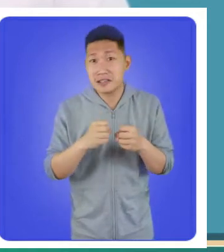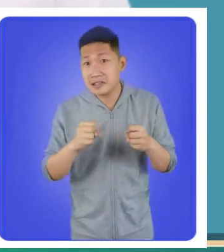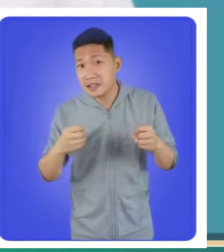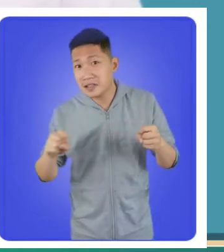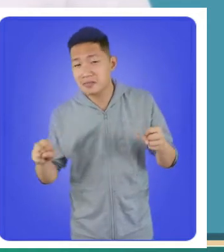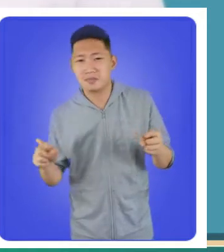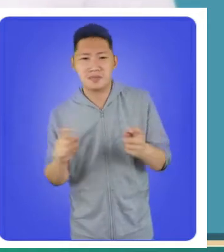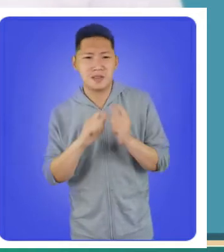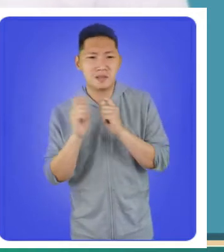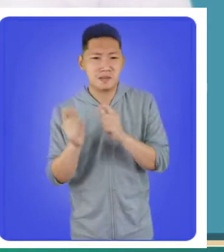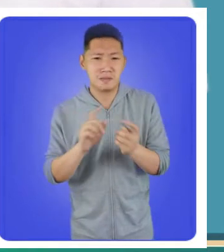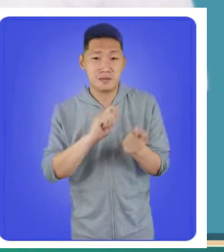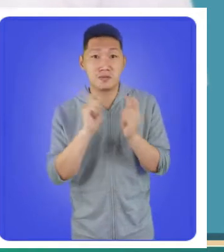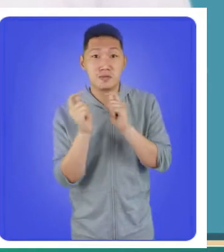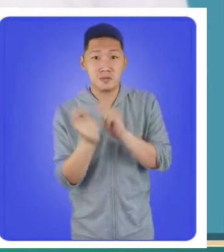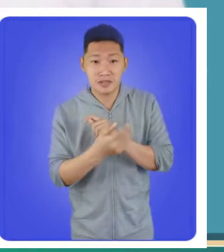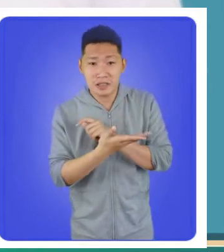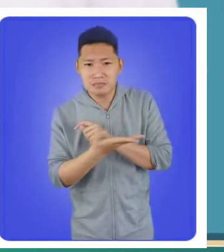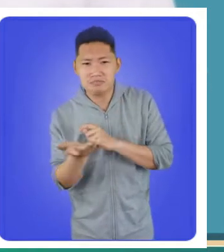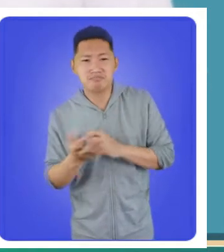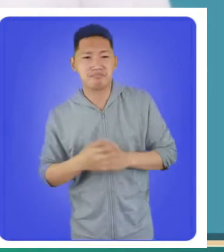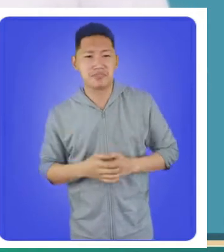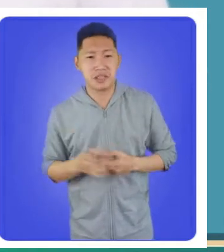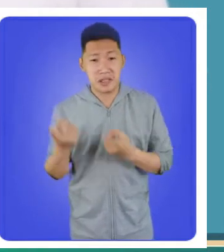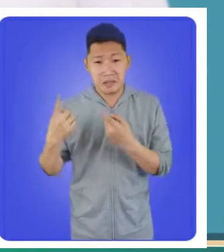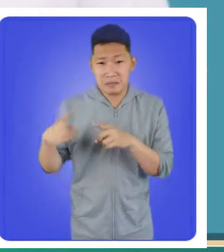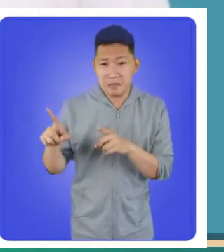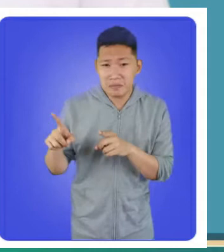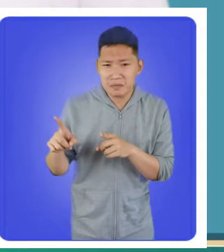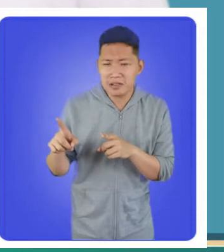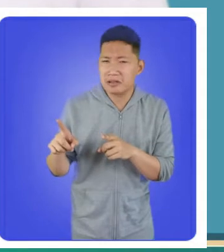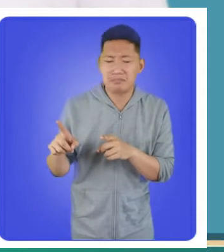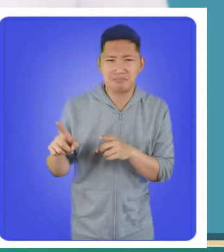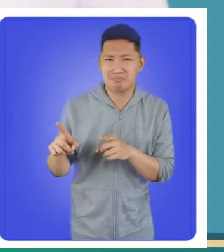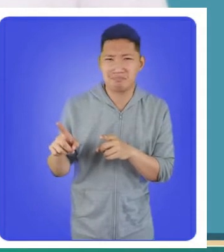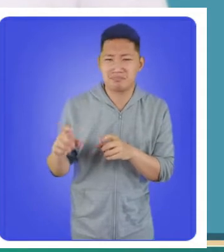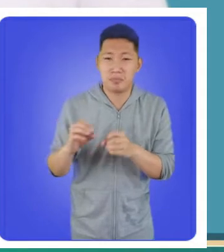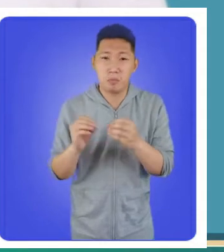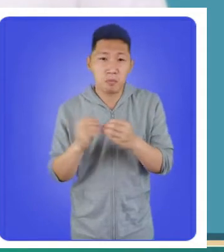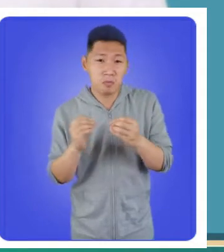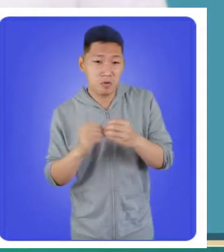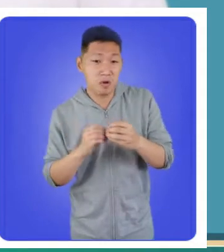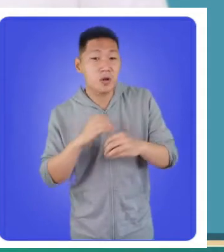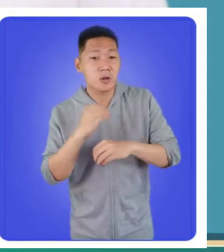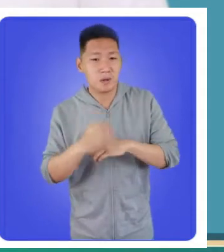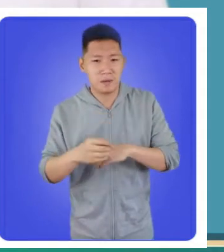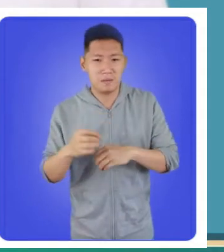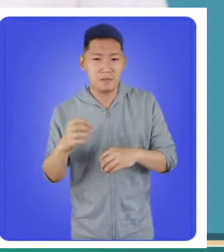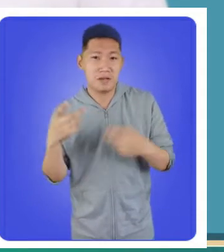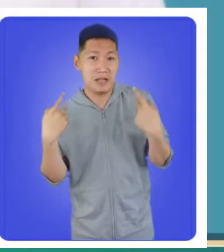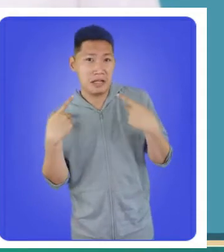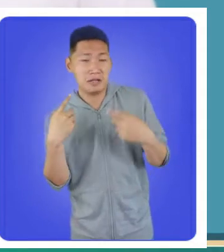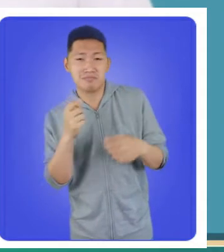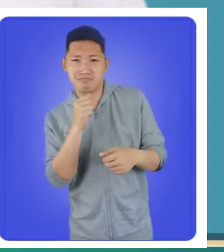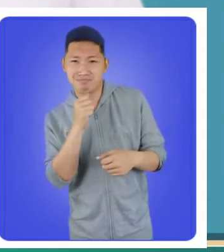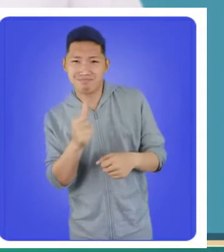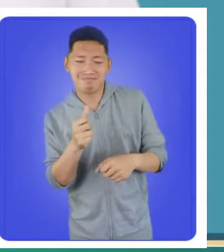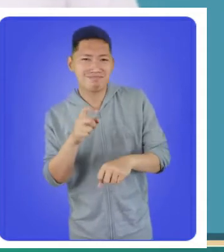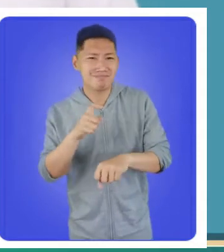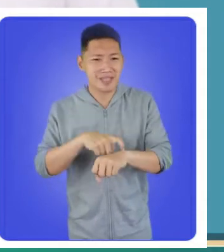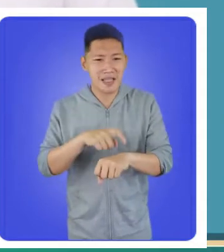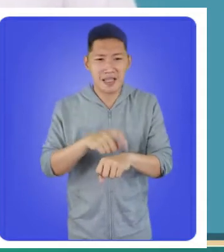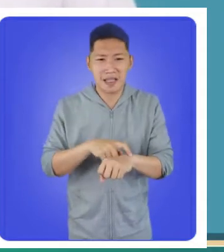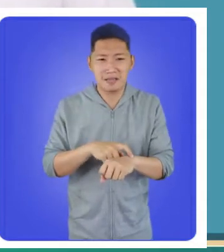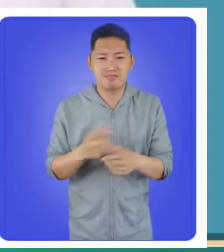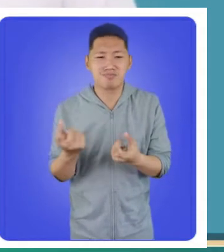transform them to I don't want to go there. Moreover, I have no time to do so.